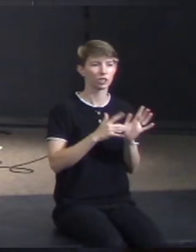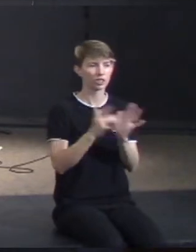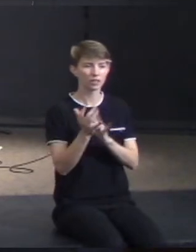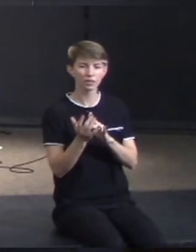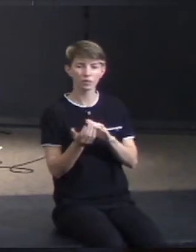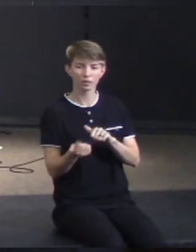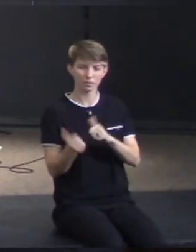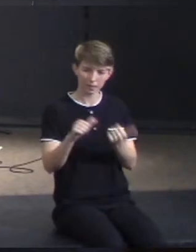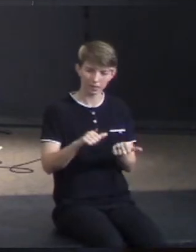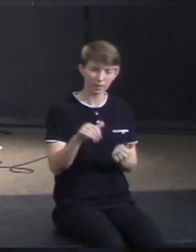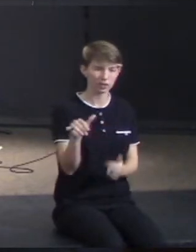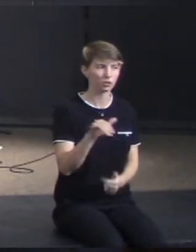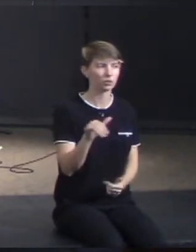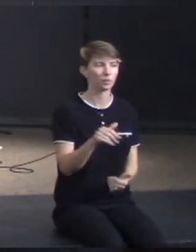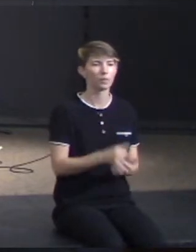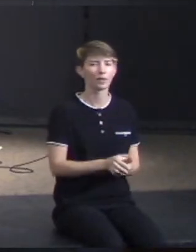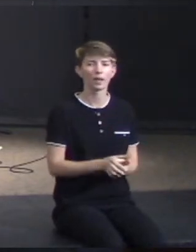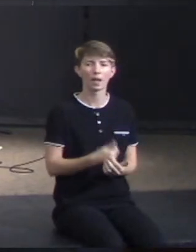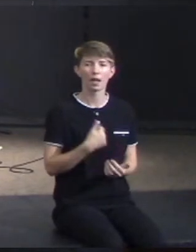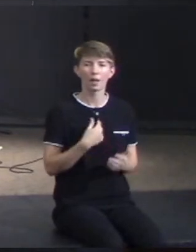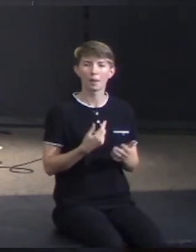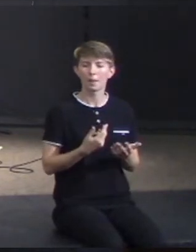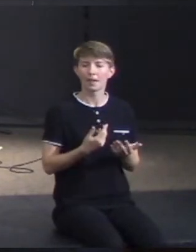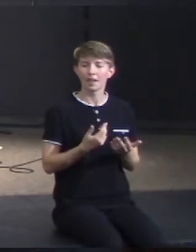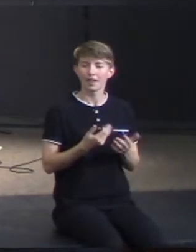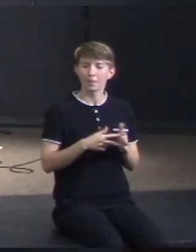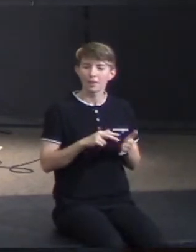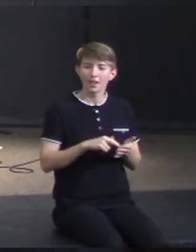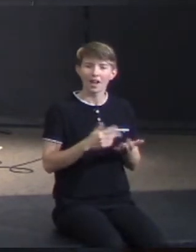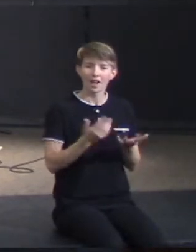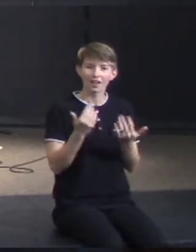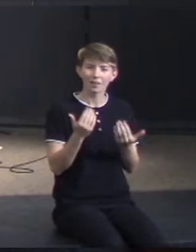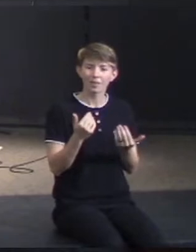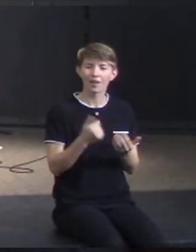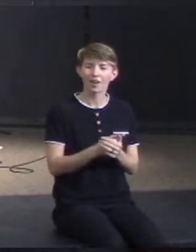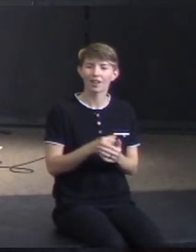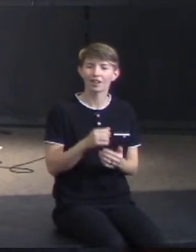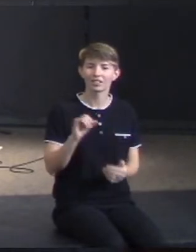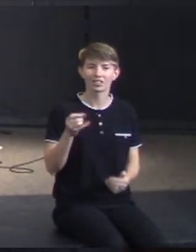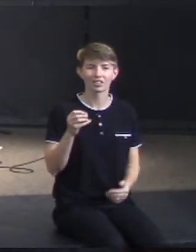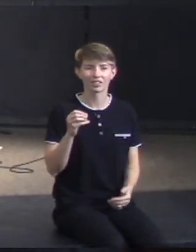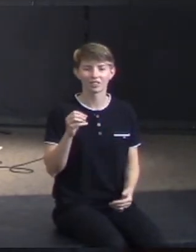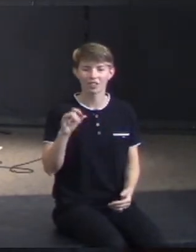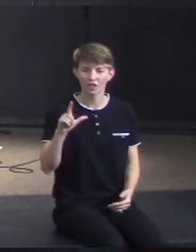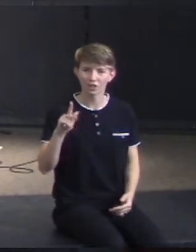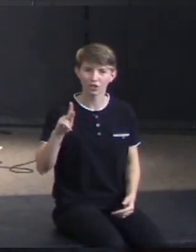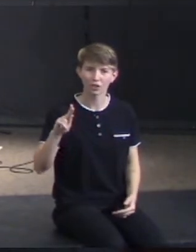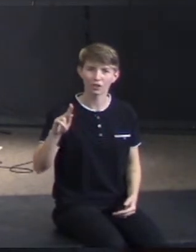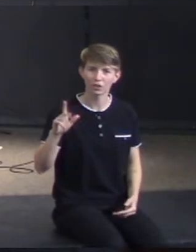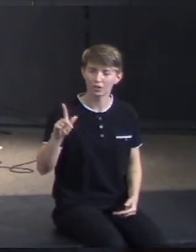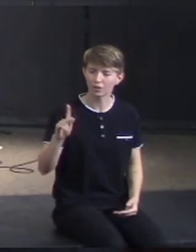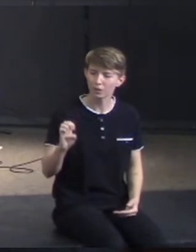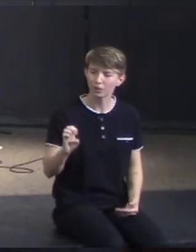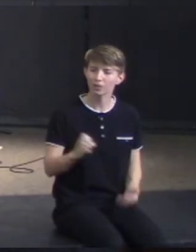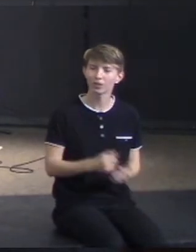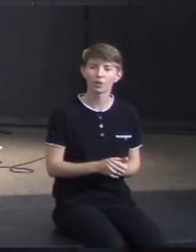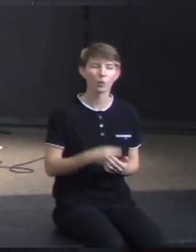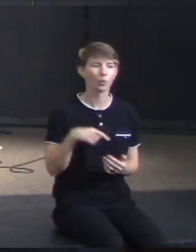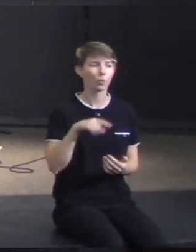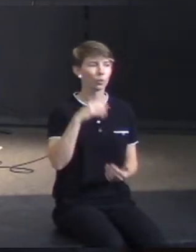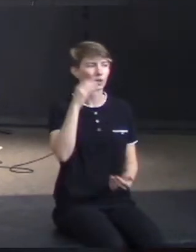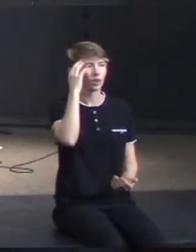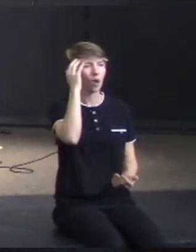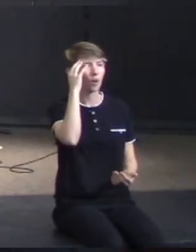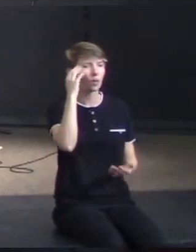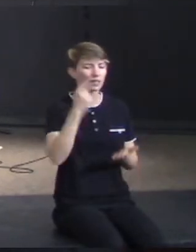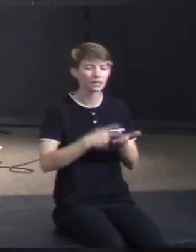I mean, come on, John. Or come on, Luke. I mean, give us a little bit more than that. I mean, we know what kind of discussions John the